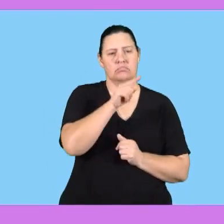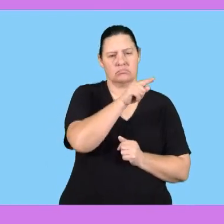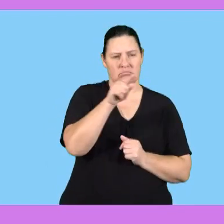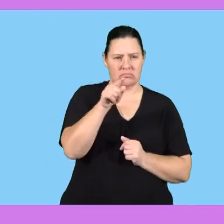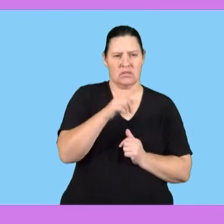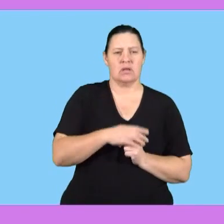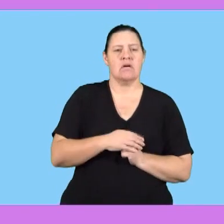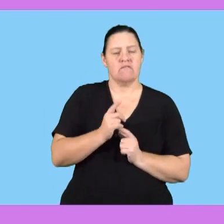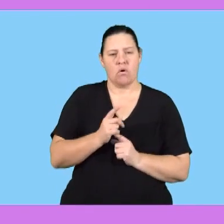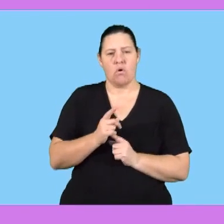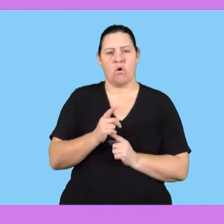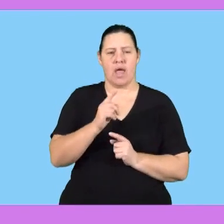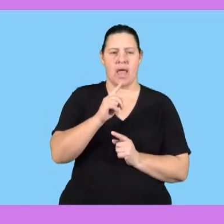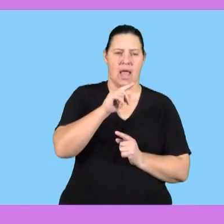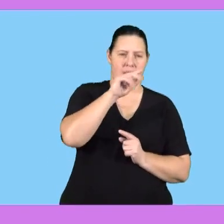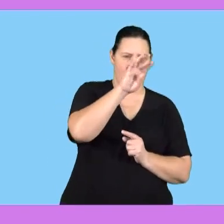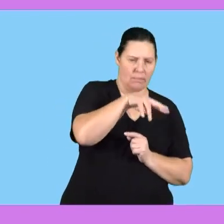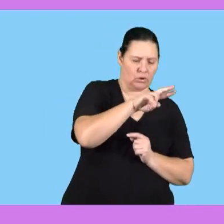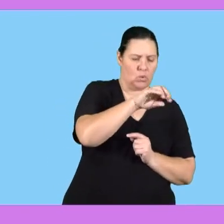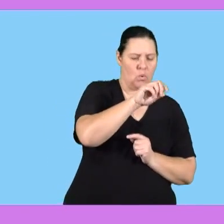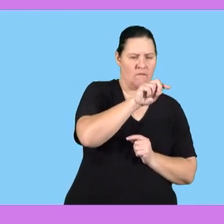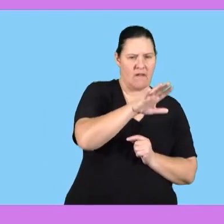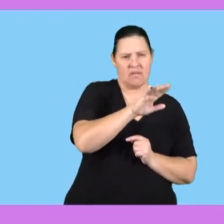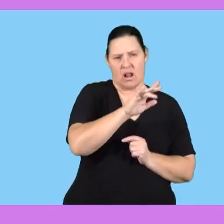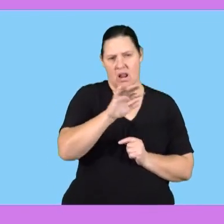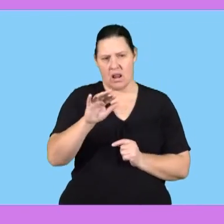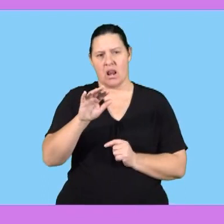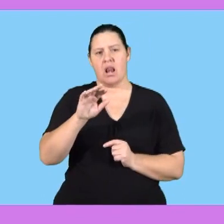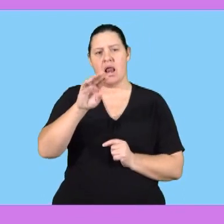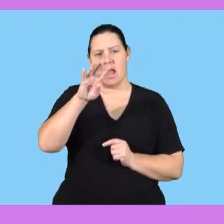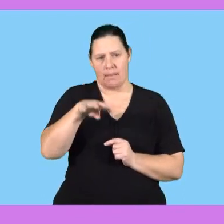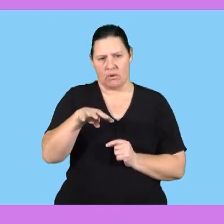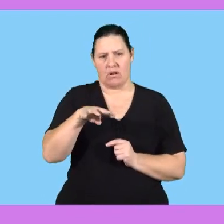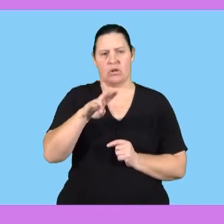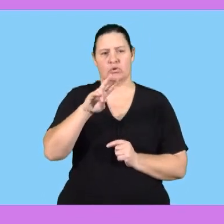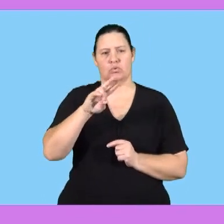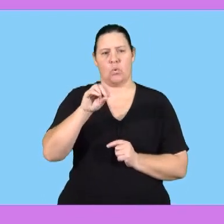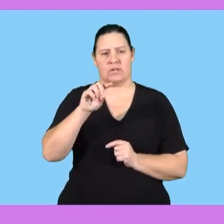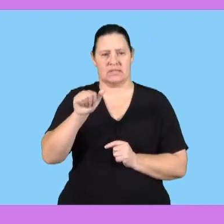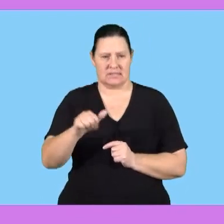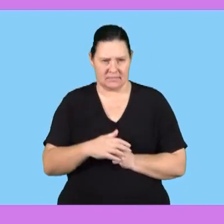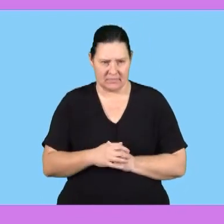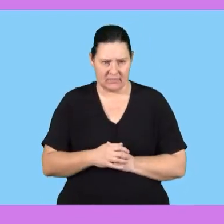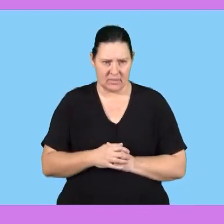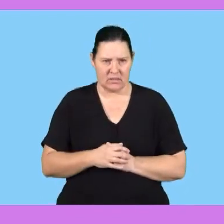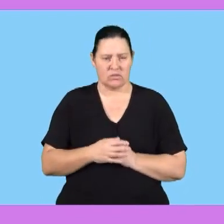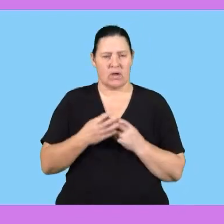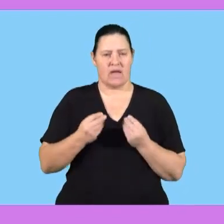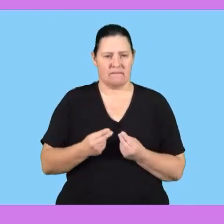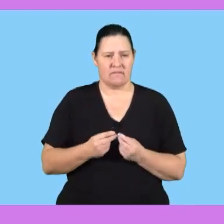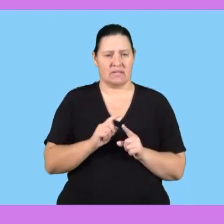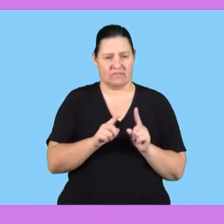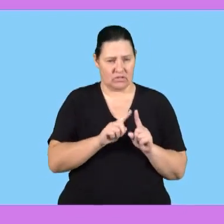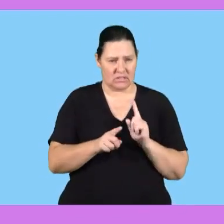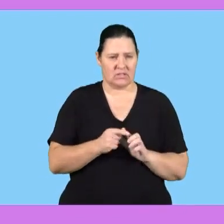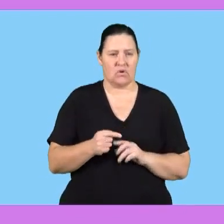April 2015 to April 2016. Right, so what else is important here? We have our different wheat products.